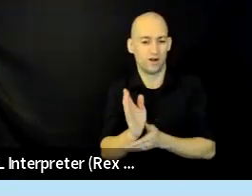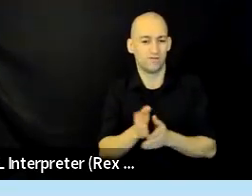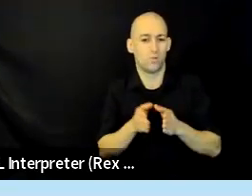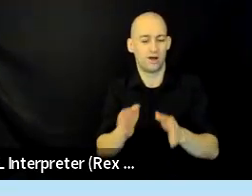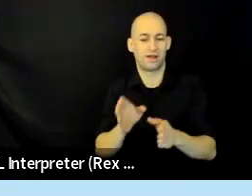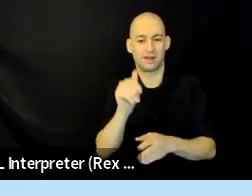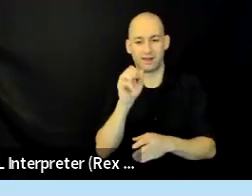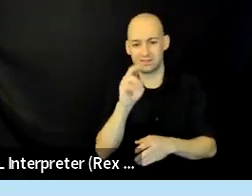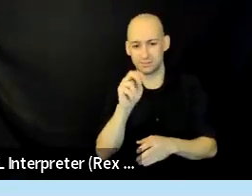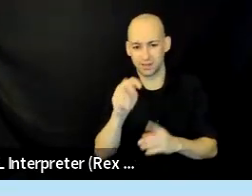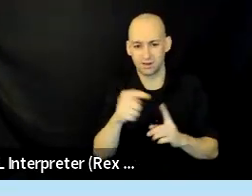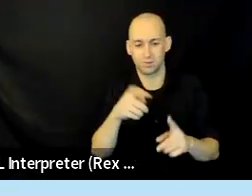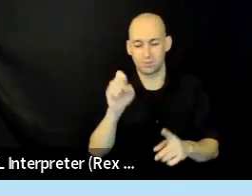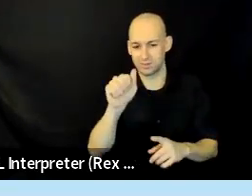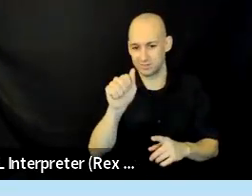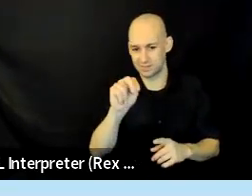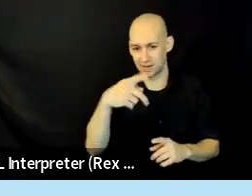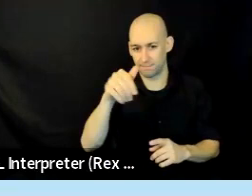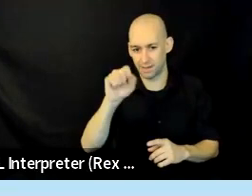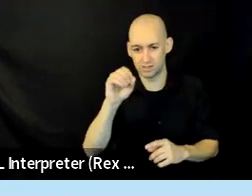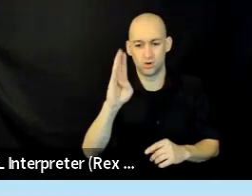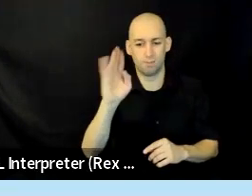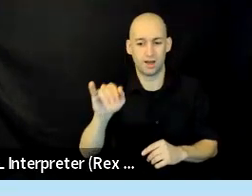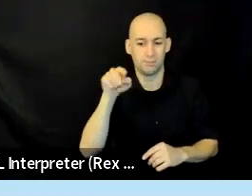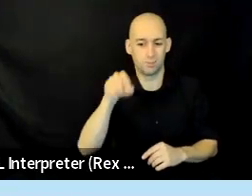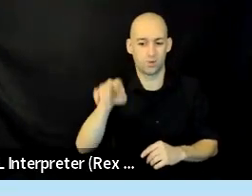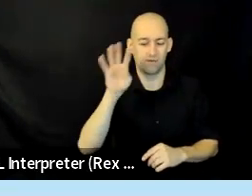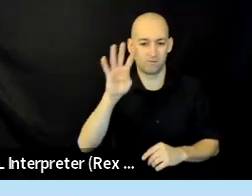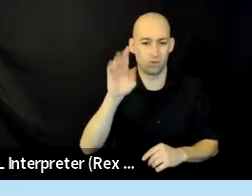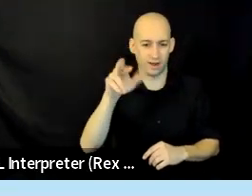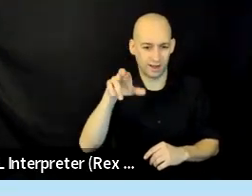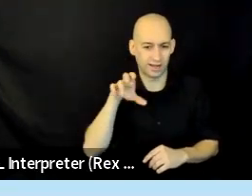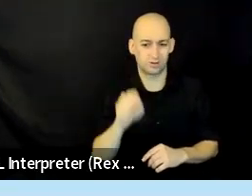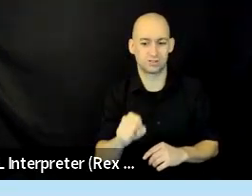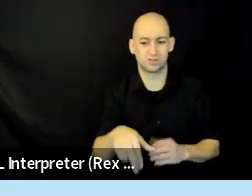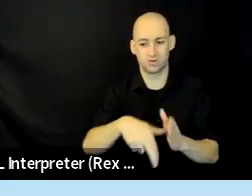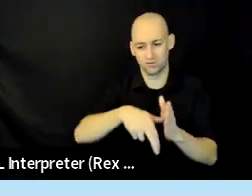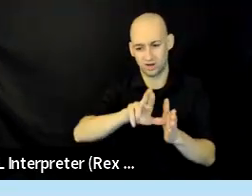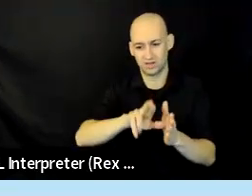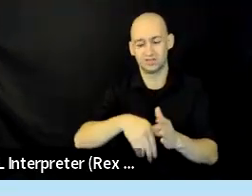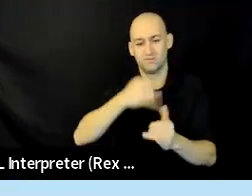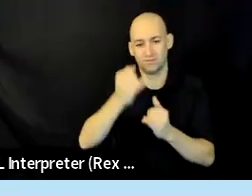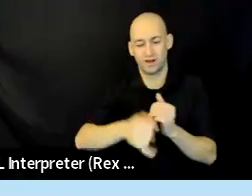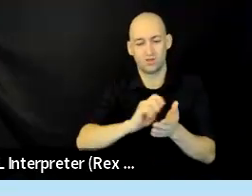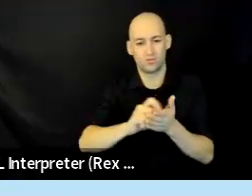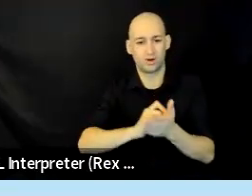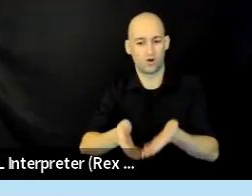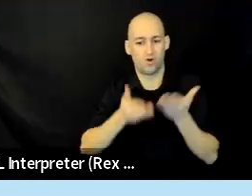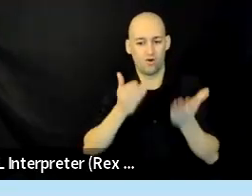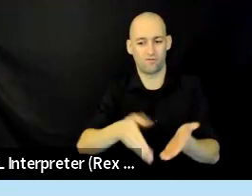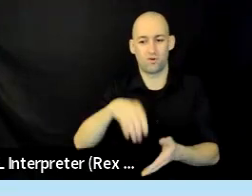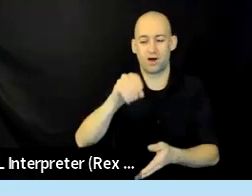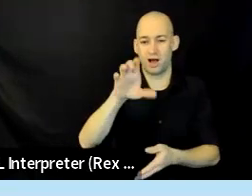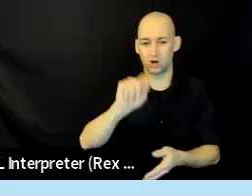San Paso truck stop parcel by 0.4 acres. The revised final written offer was made on October